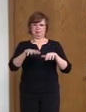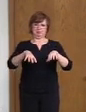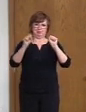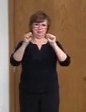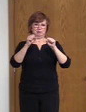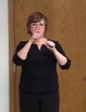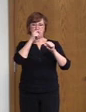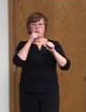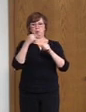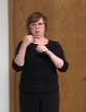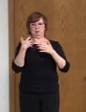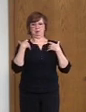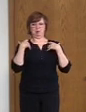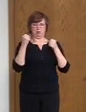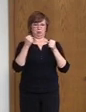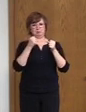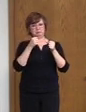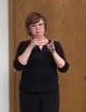to explain